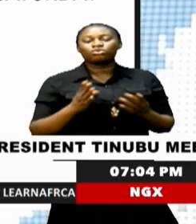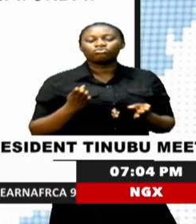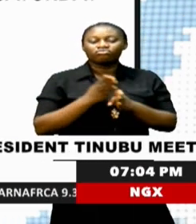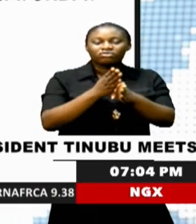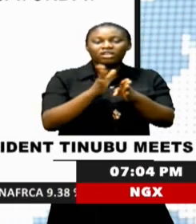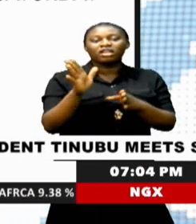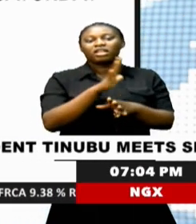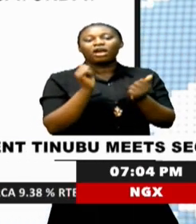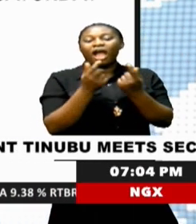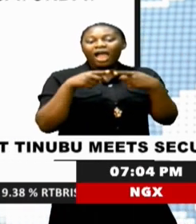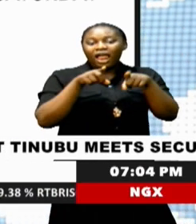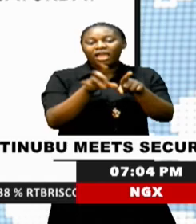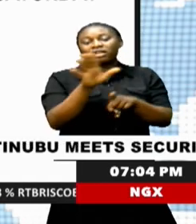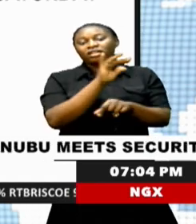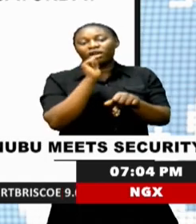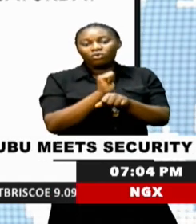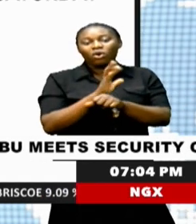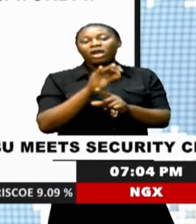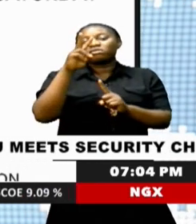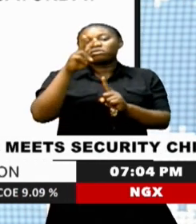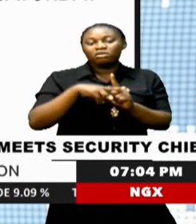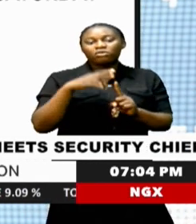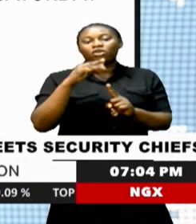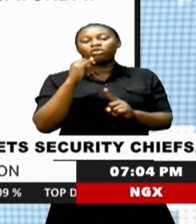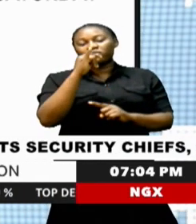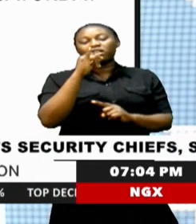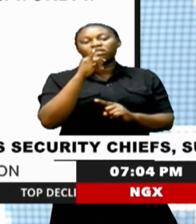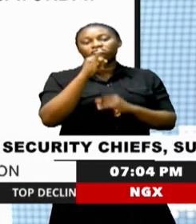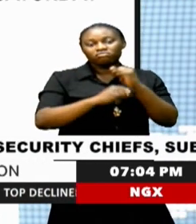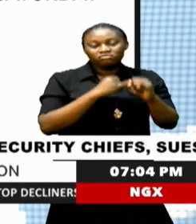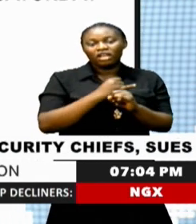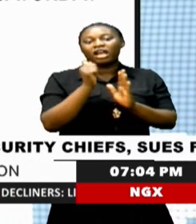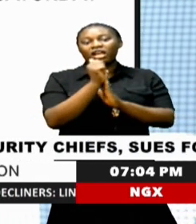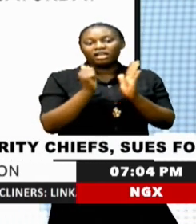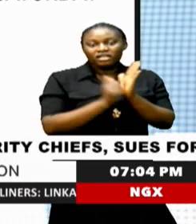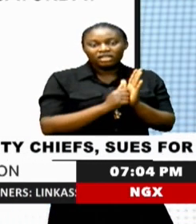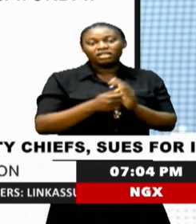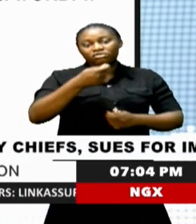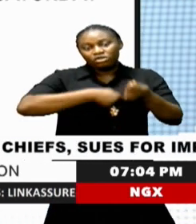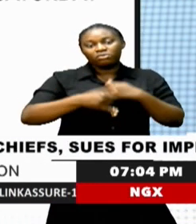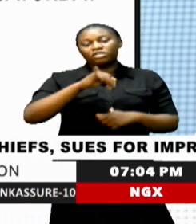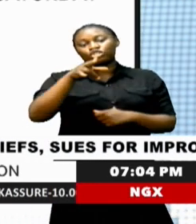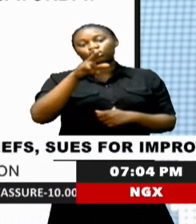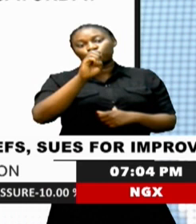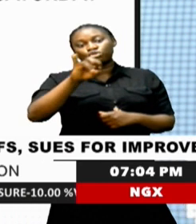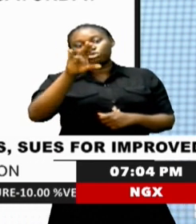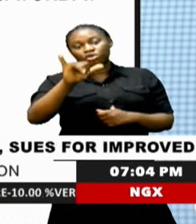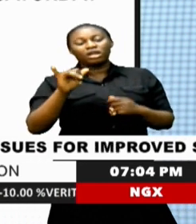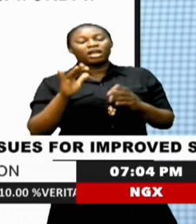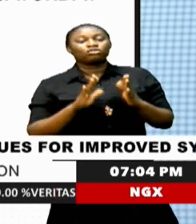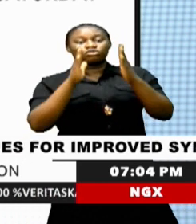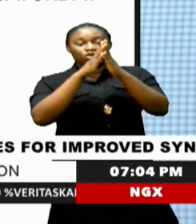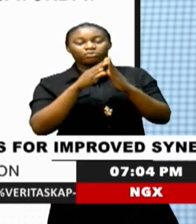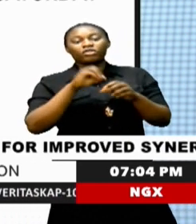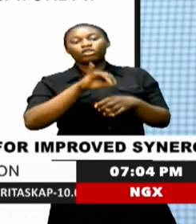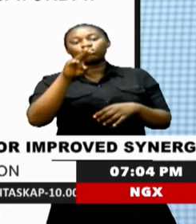and coordinate the implementation of the Continental Integration Agenda, replacing the June-July summits. In July